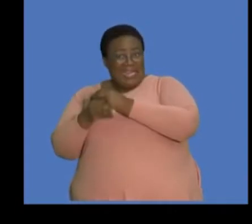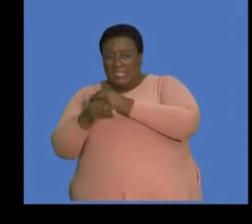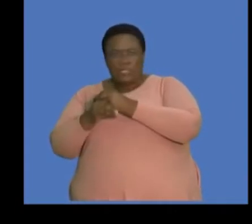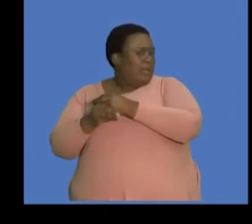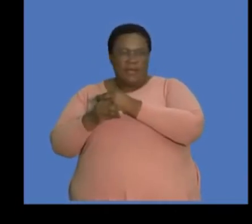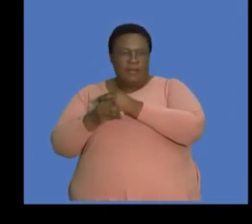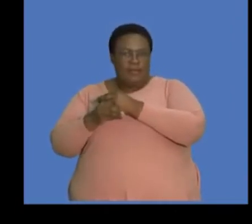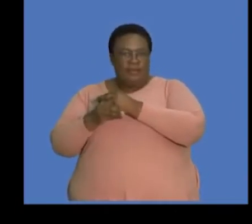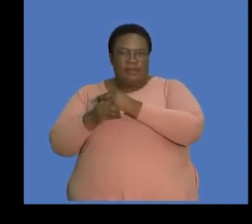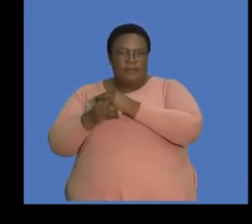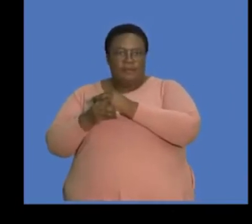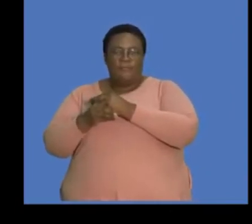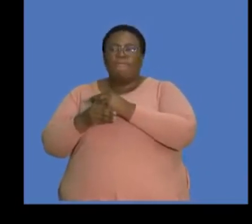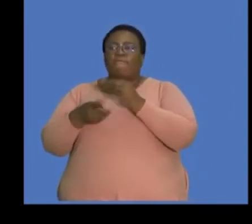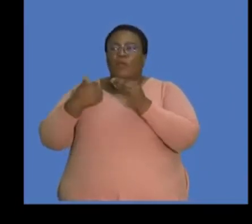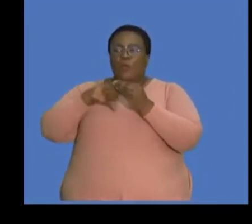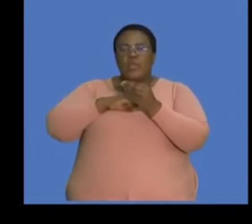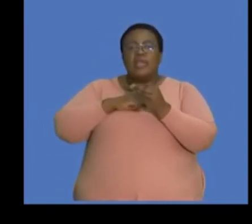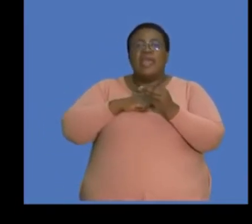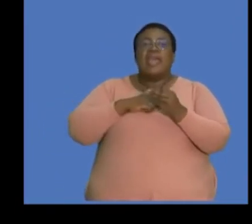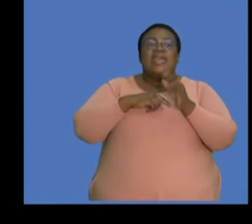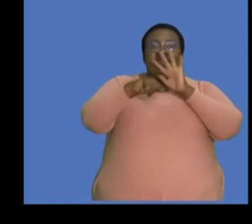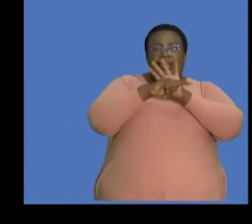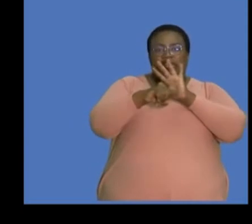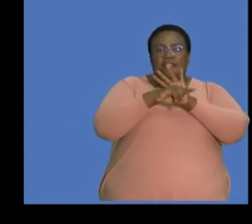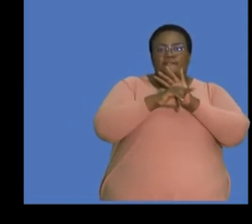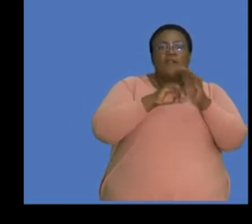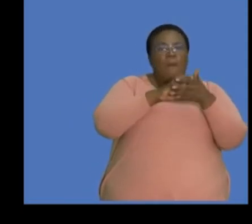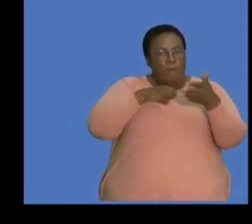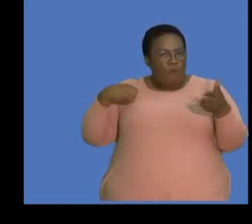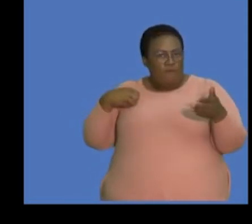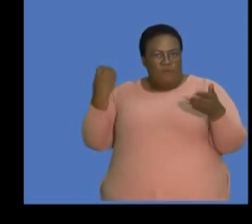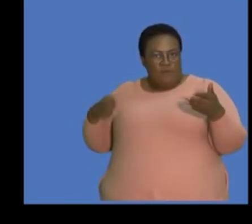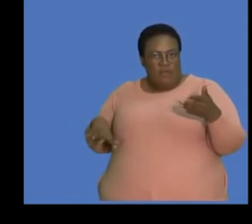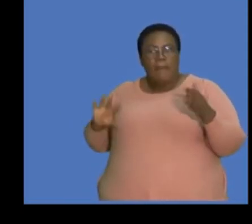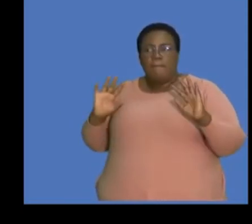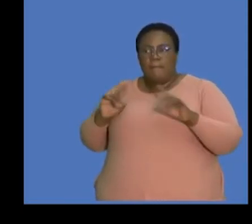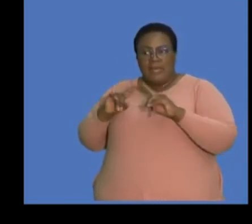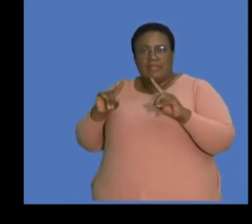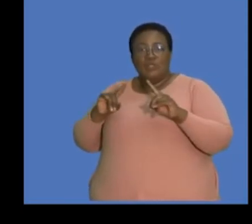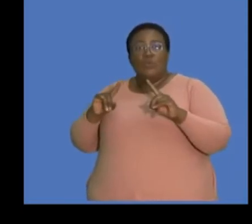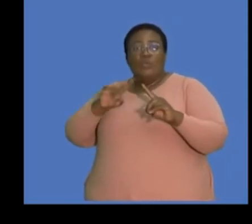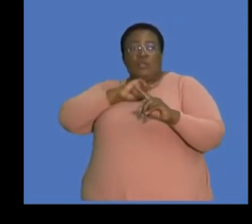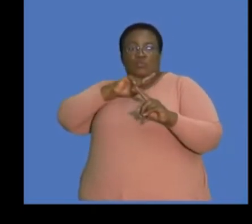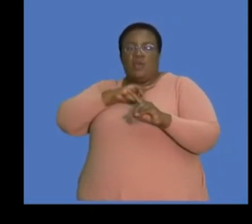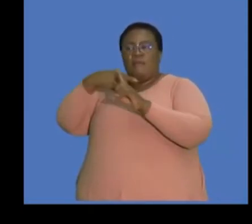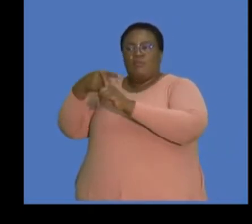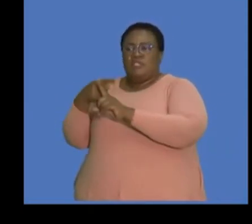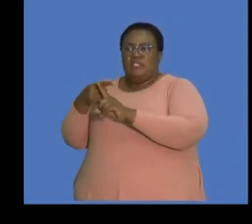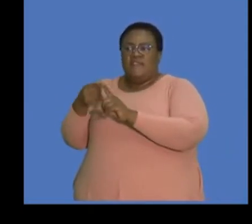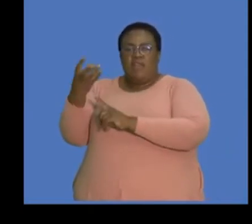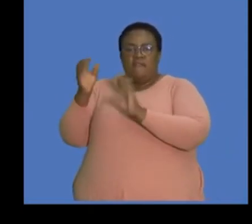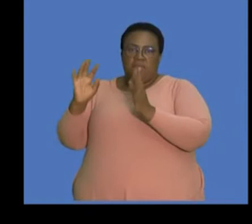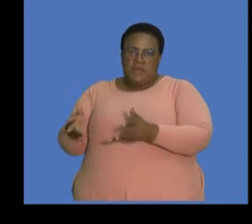were not added. What actually happened is we removed the negative charges. So that's how a positive